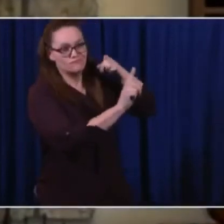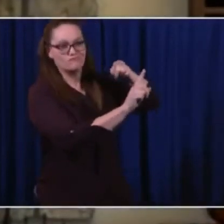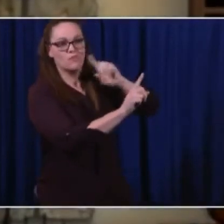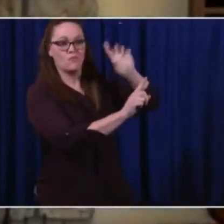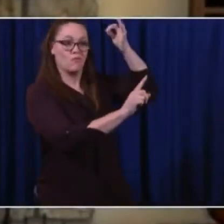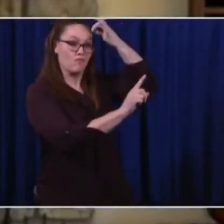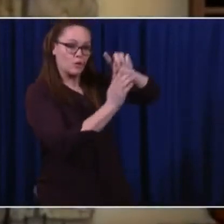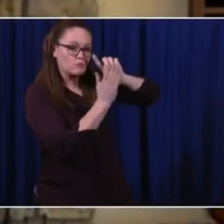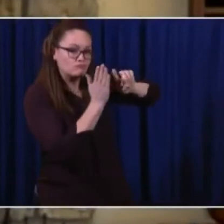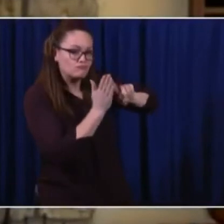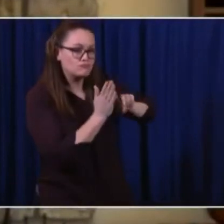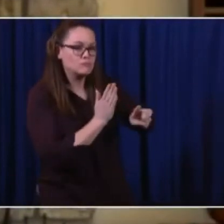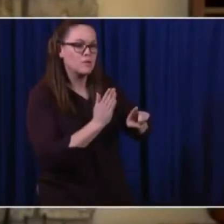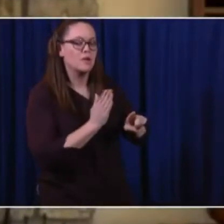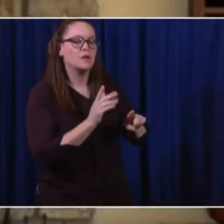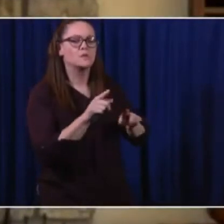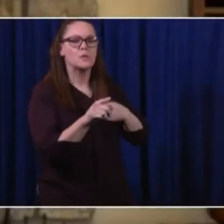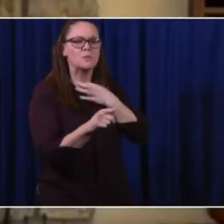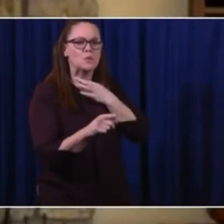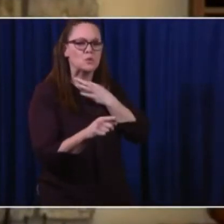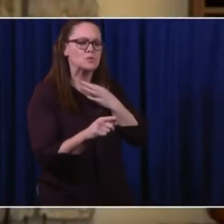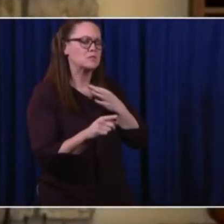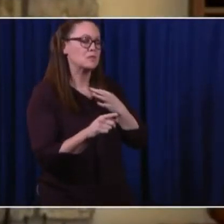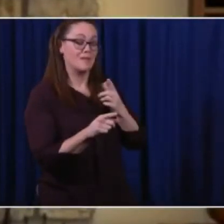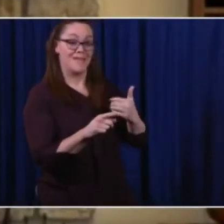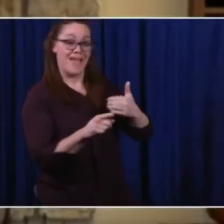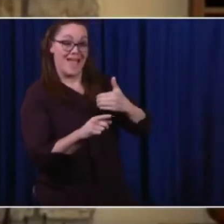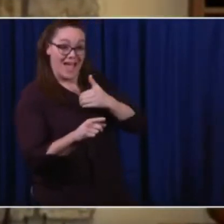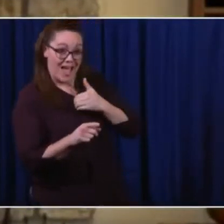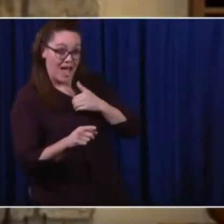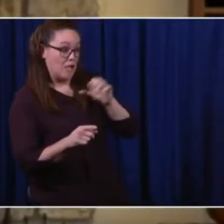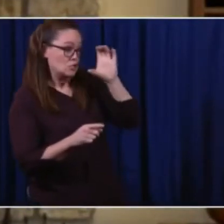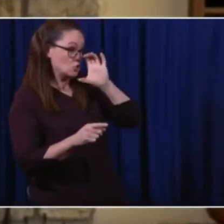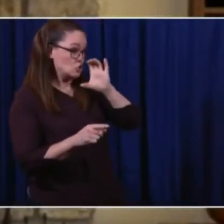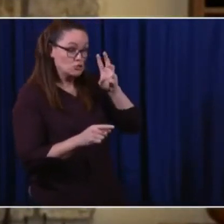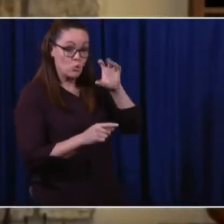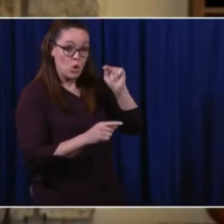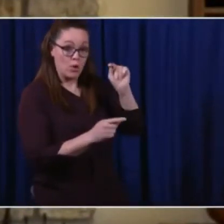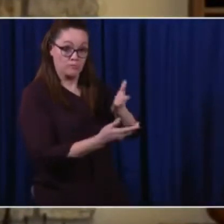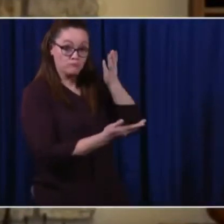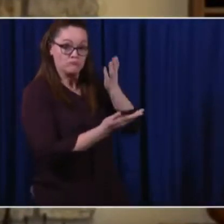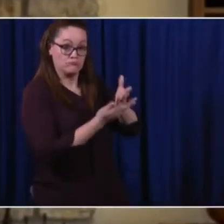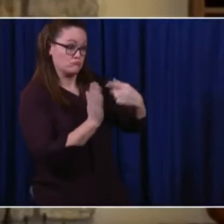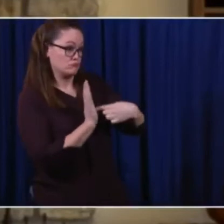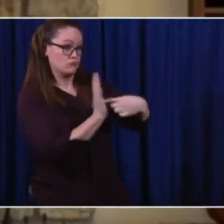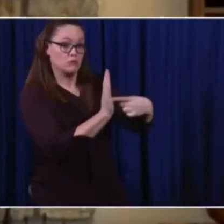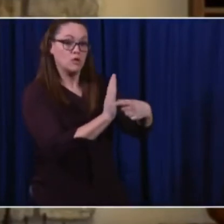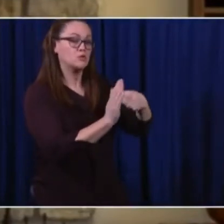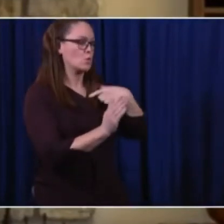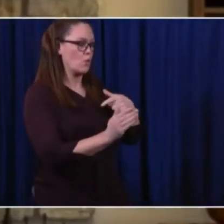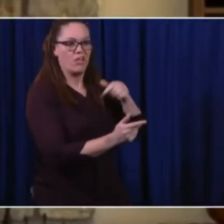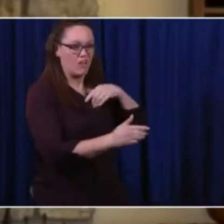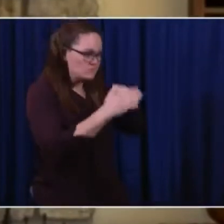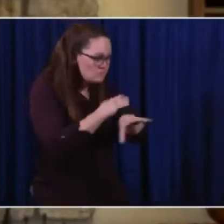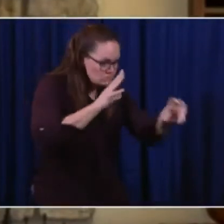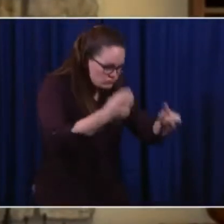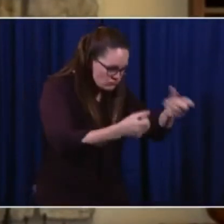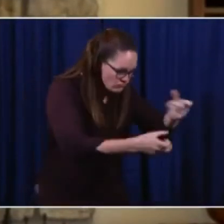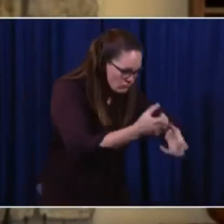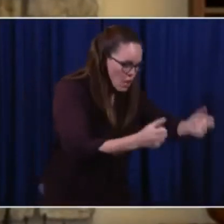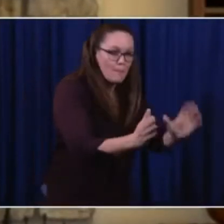warrant where they carry out box loads of stuff, not an indication of an investigation? I mean, you're a former prosecutor, you